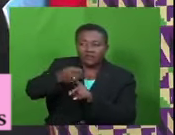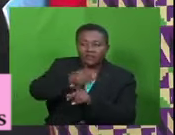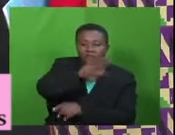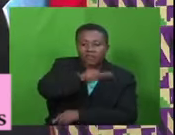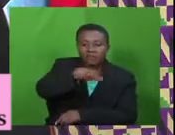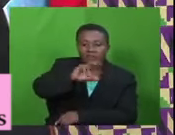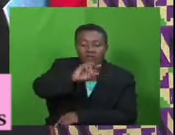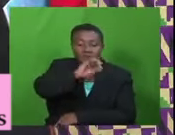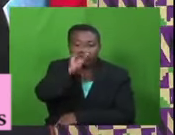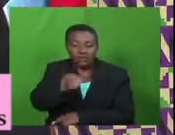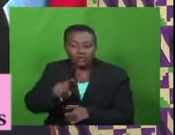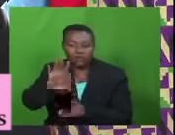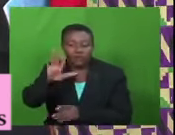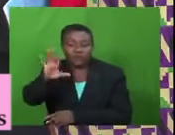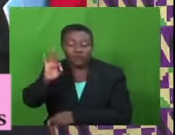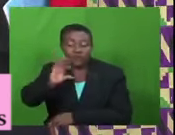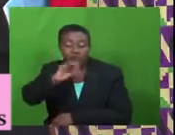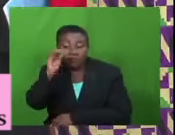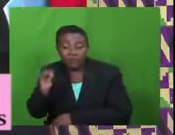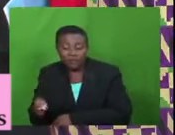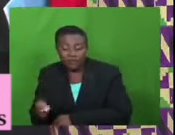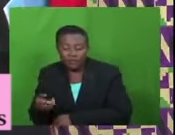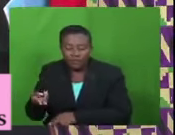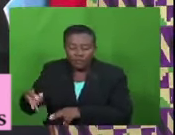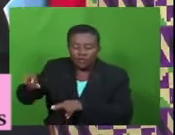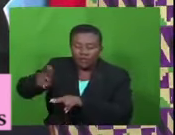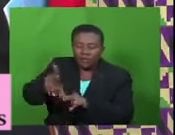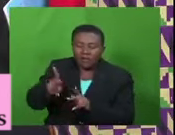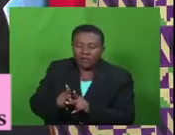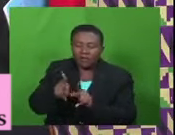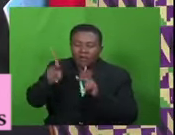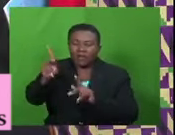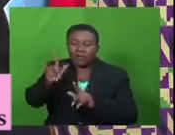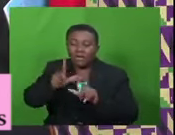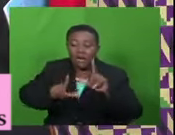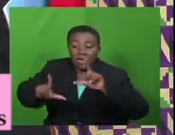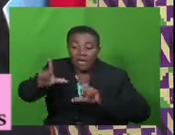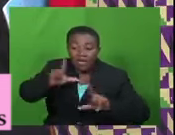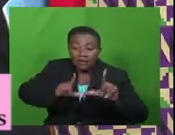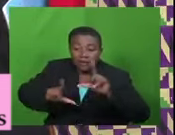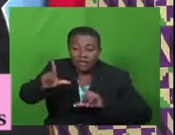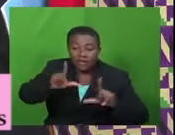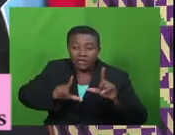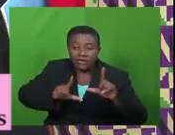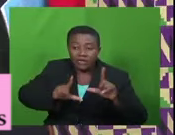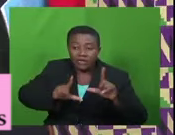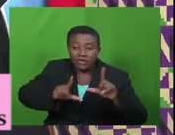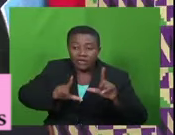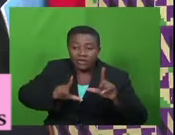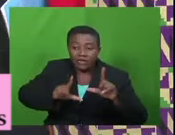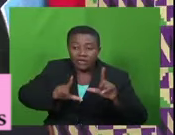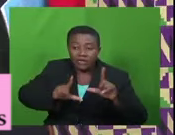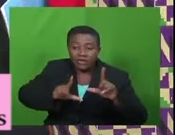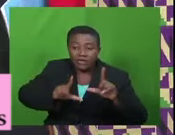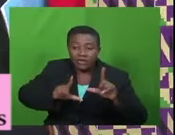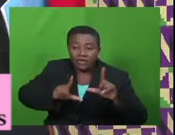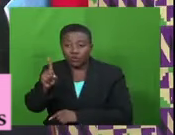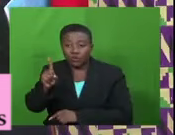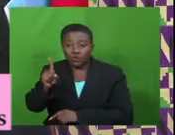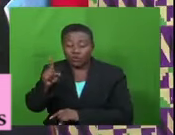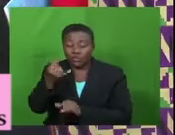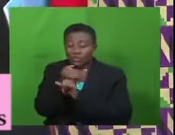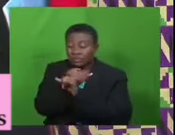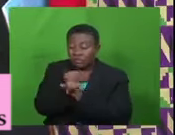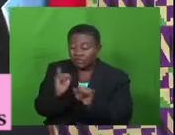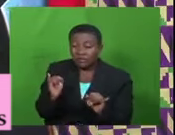59%. Increase the number of public libraries from 61 from independence until